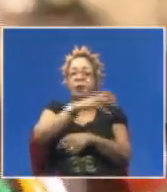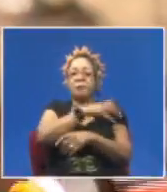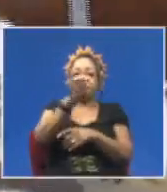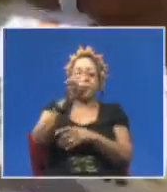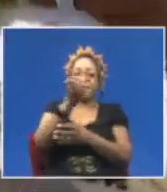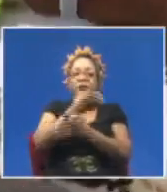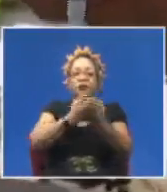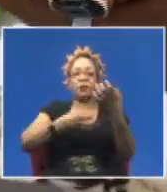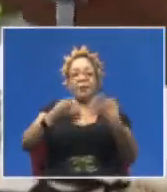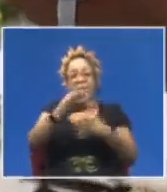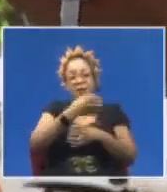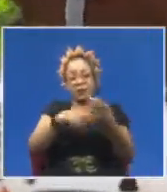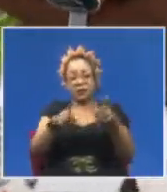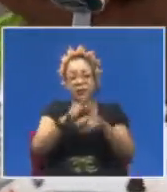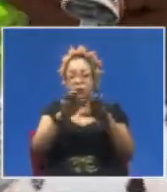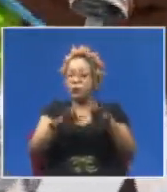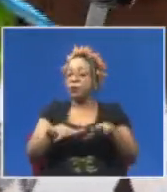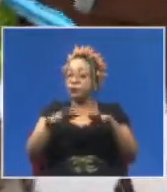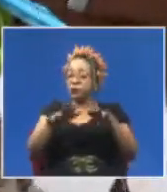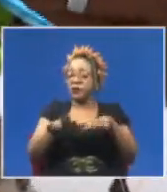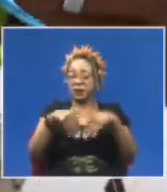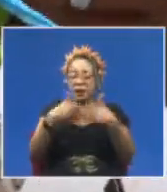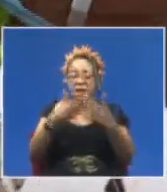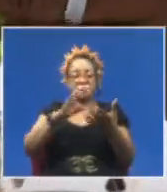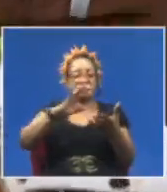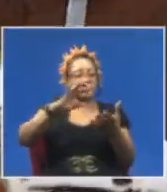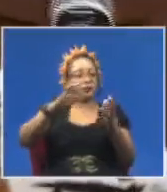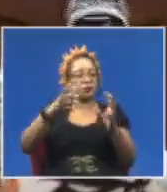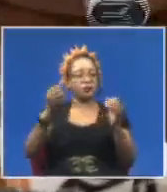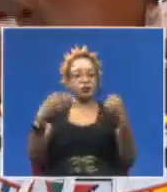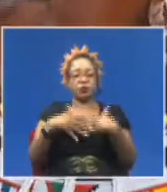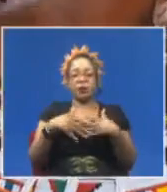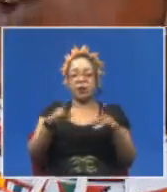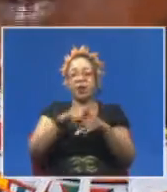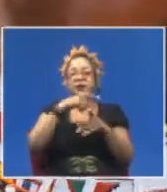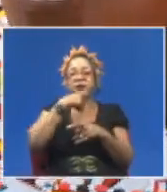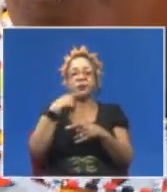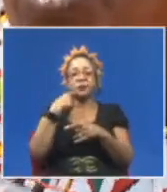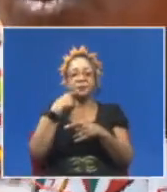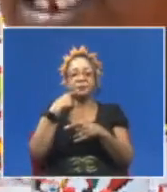economically and cushioning them against the climate change shocks such as